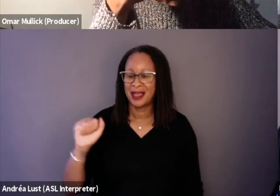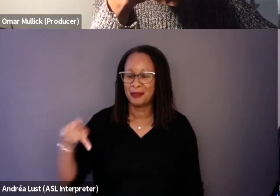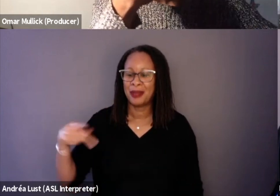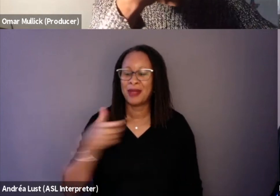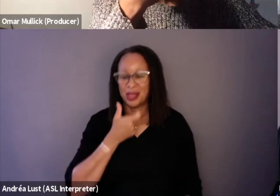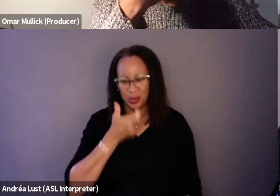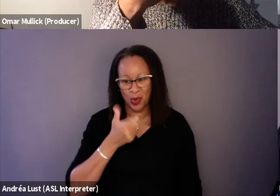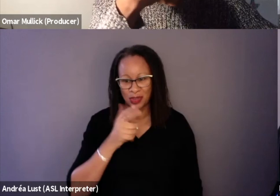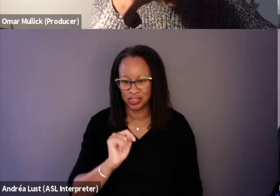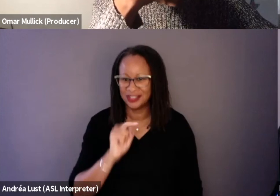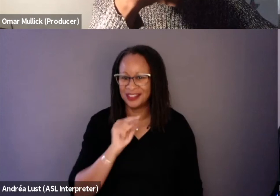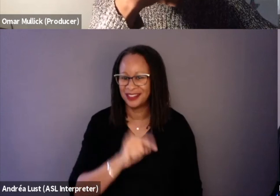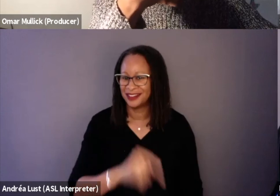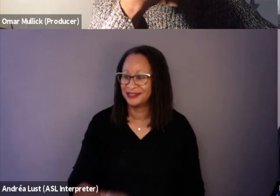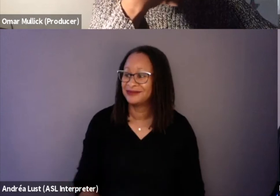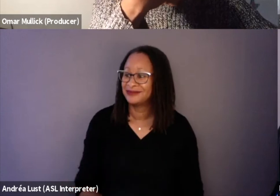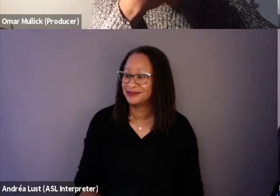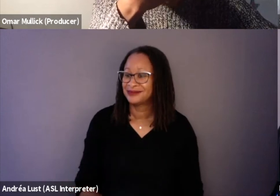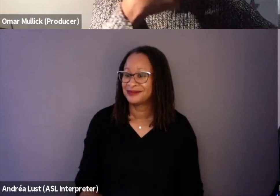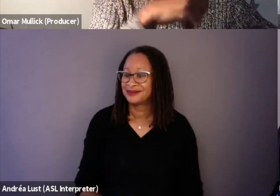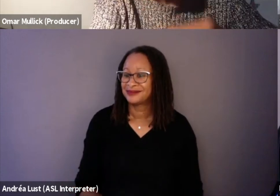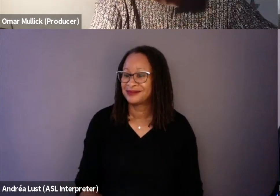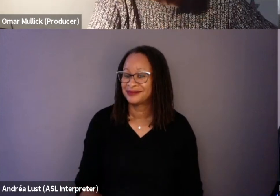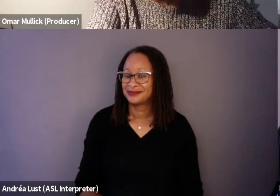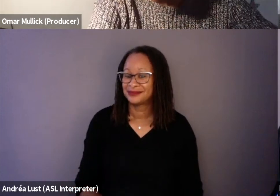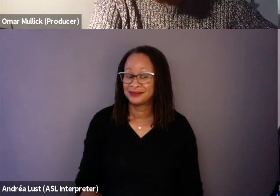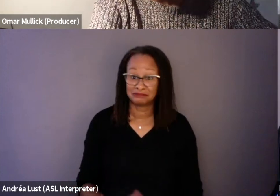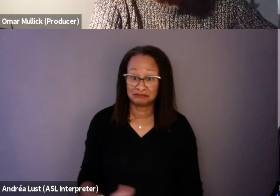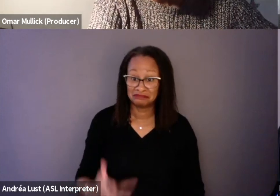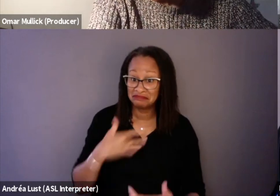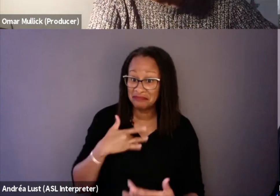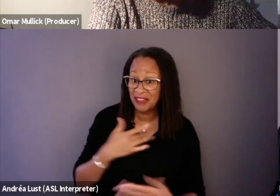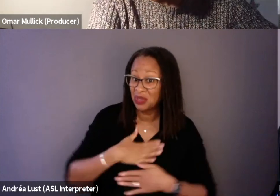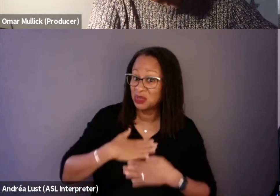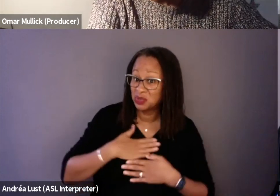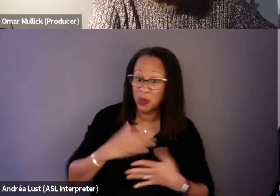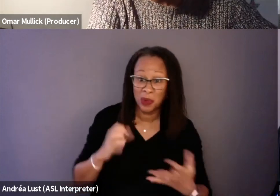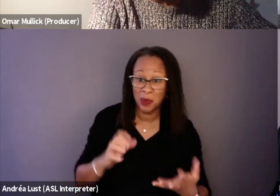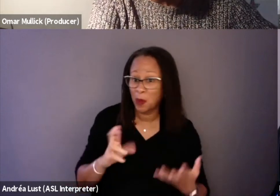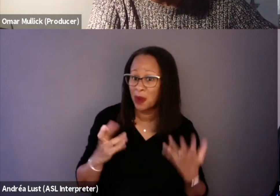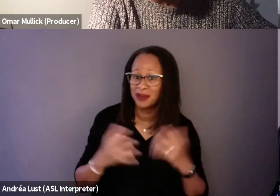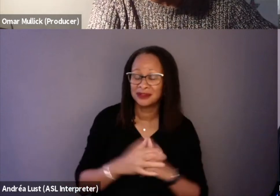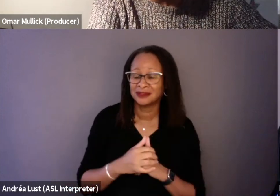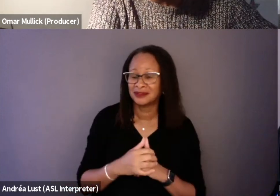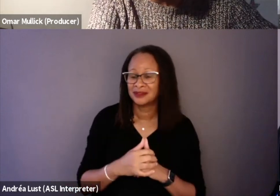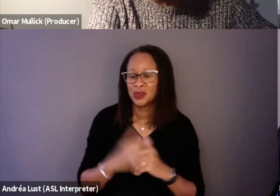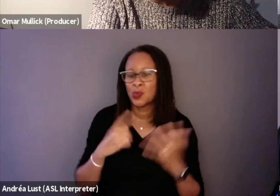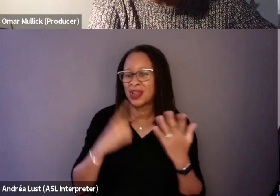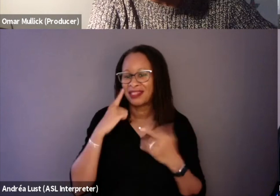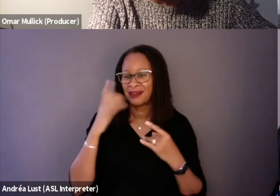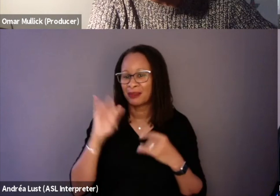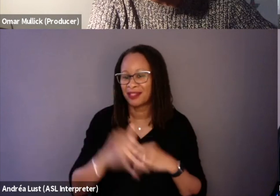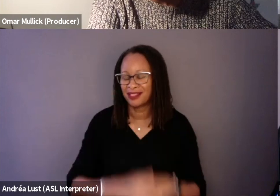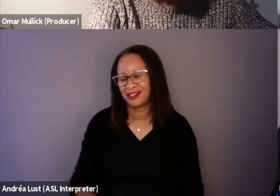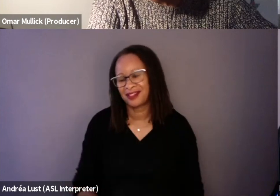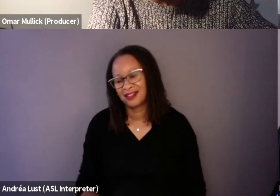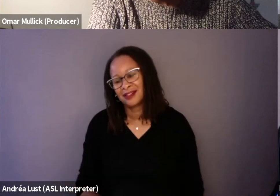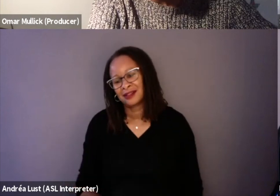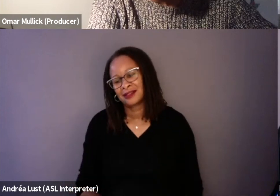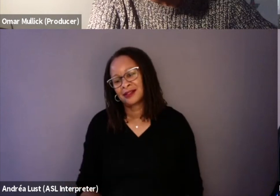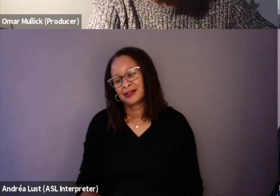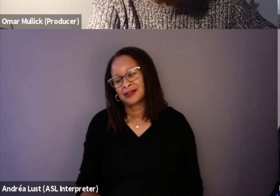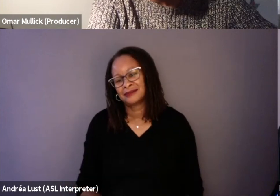film. Okay. And how did he feel seeing himself and his family on? He's